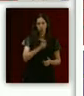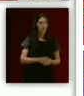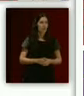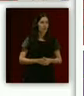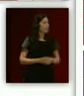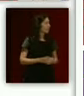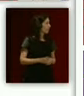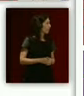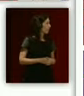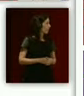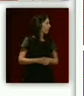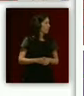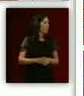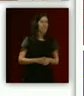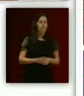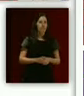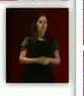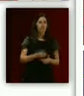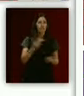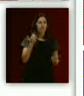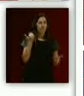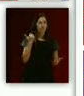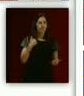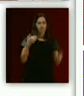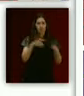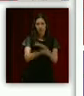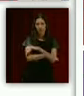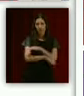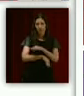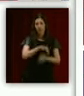We can see the effect of an attenuation.